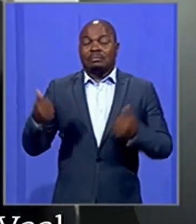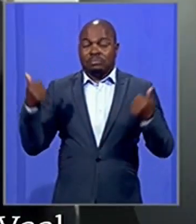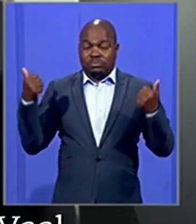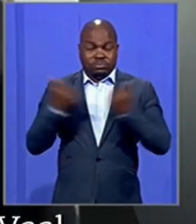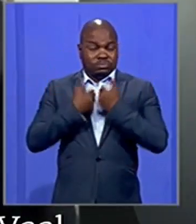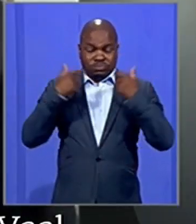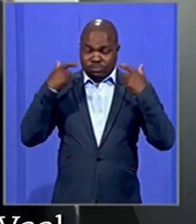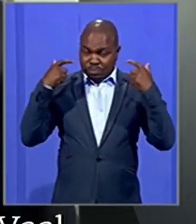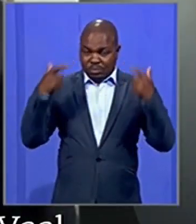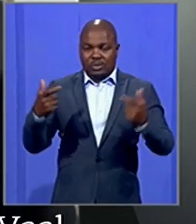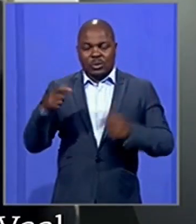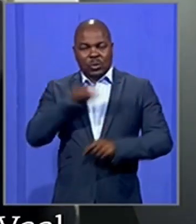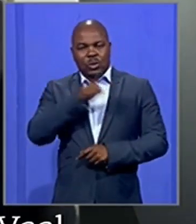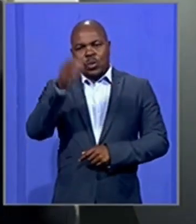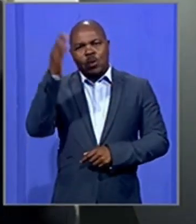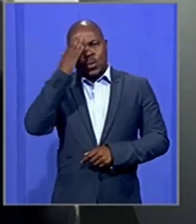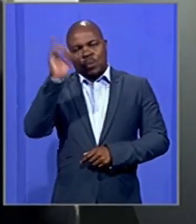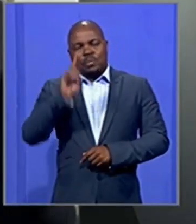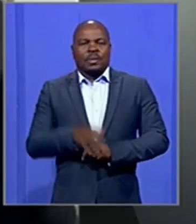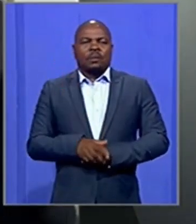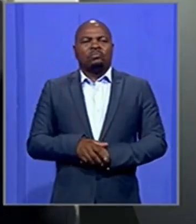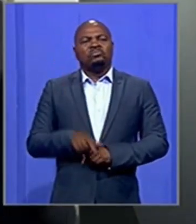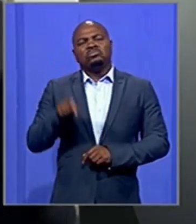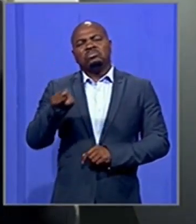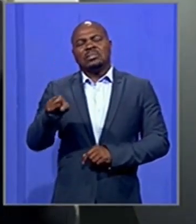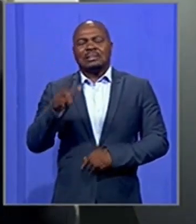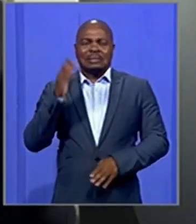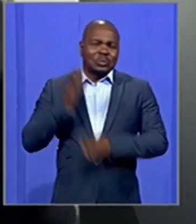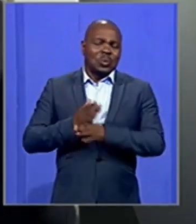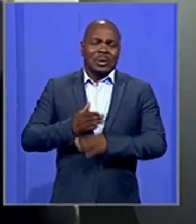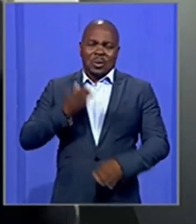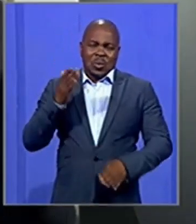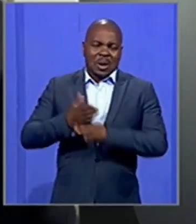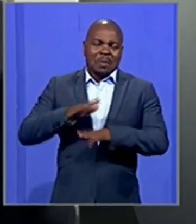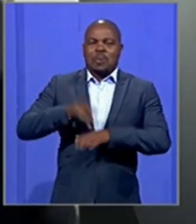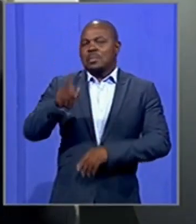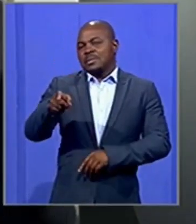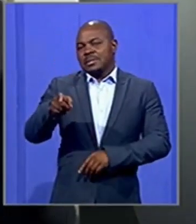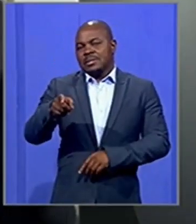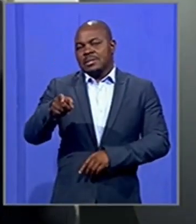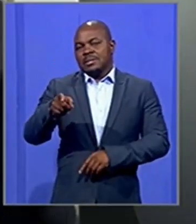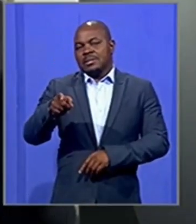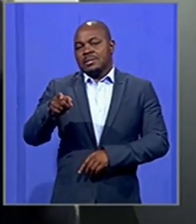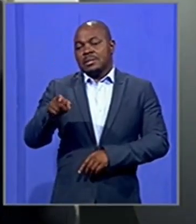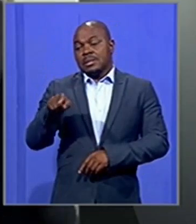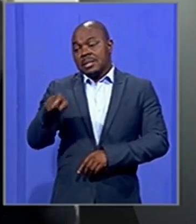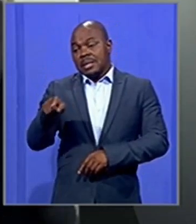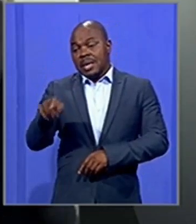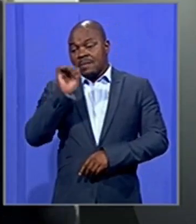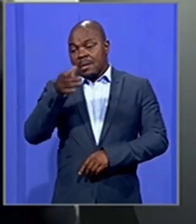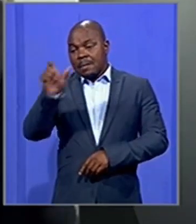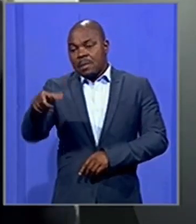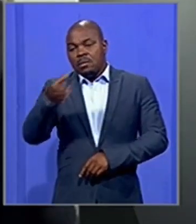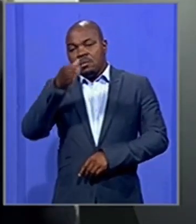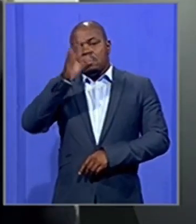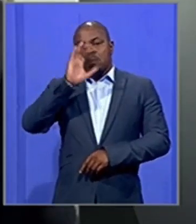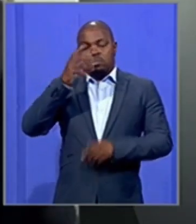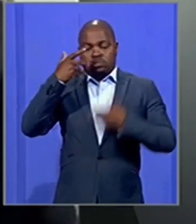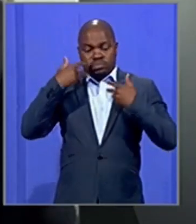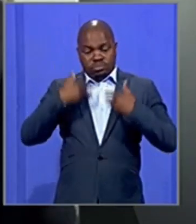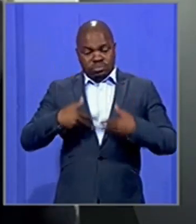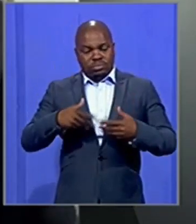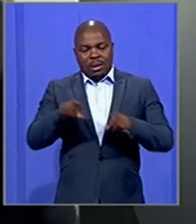because, it involves a lot of work. Once it has entered into a water body